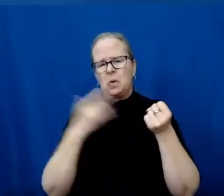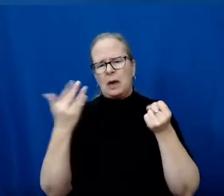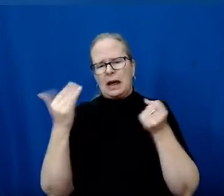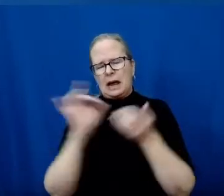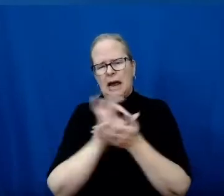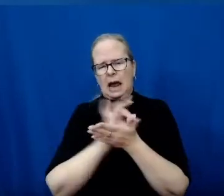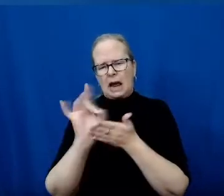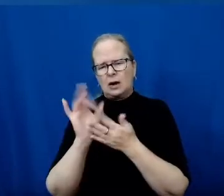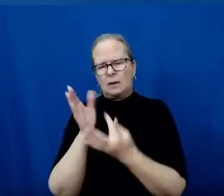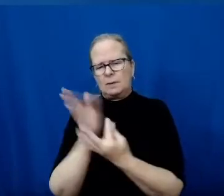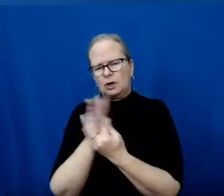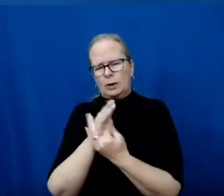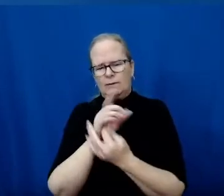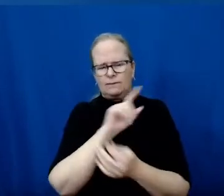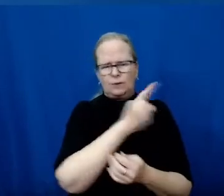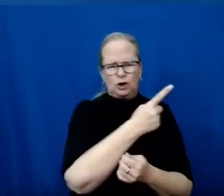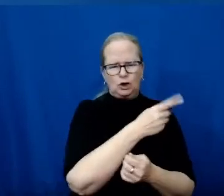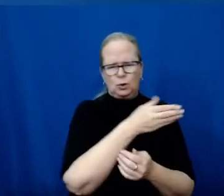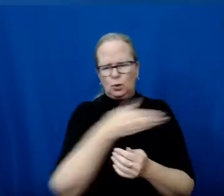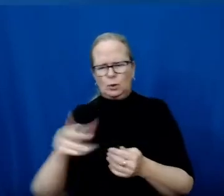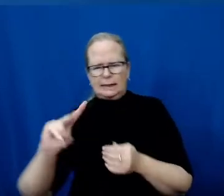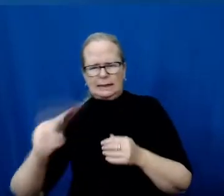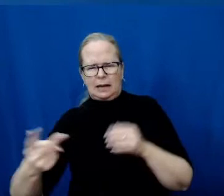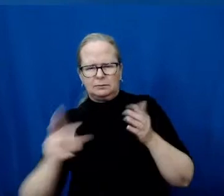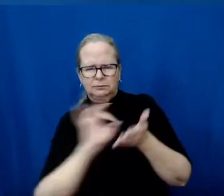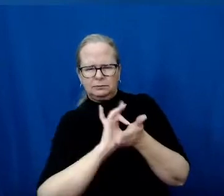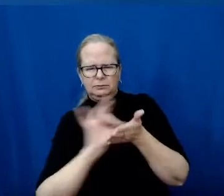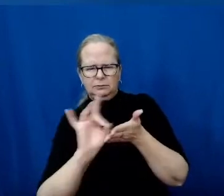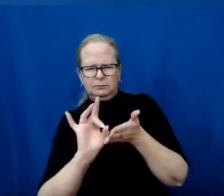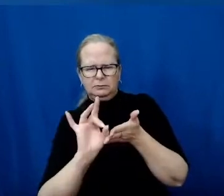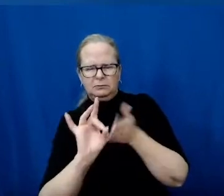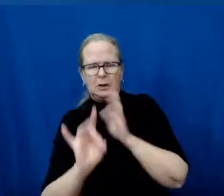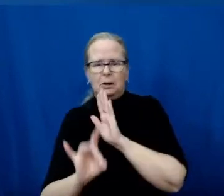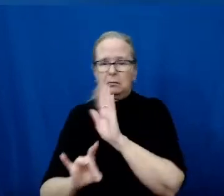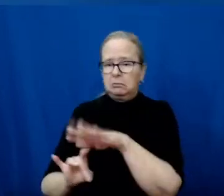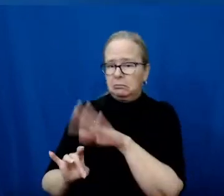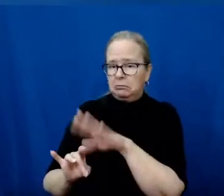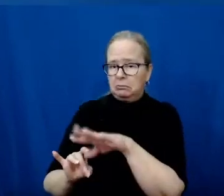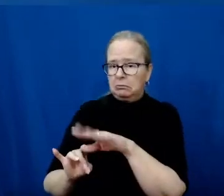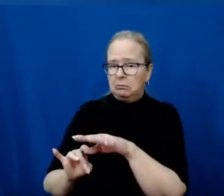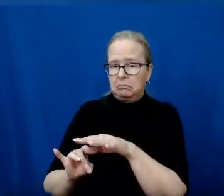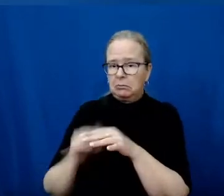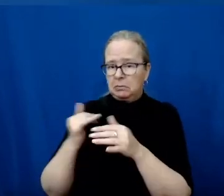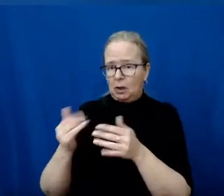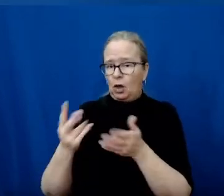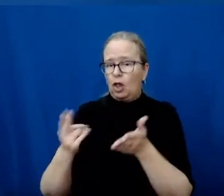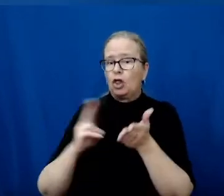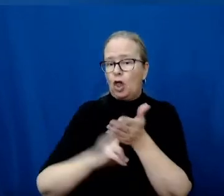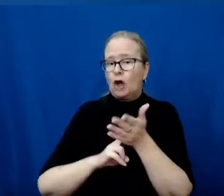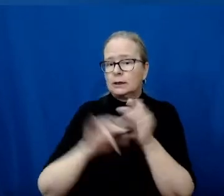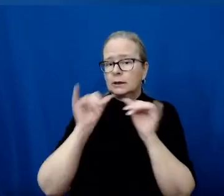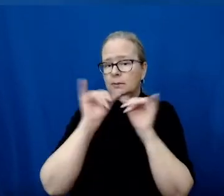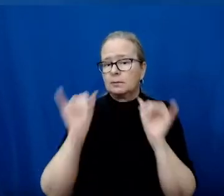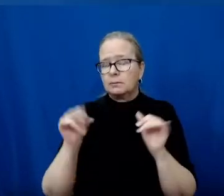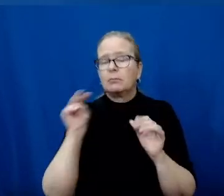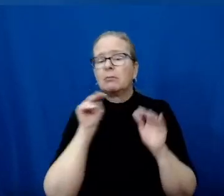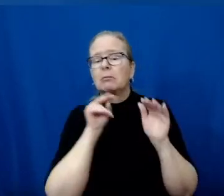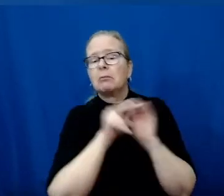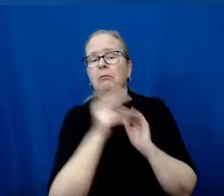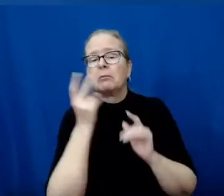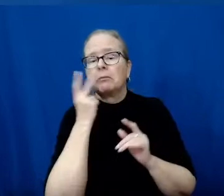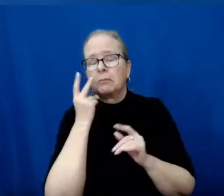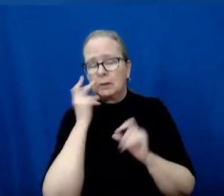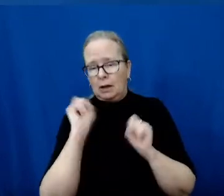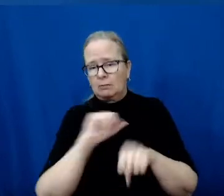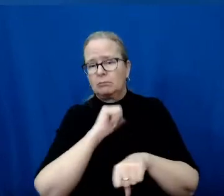good time to consider logging into the booking system and scheduling that second dose to help keep those tiny